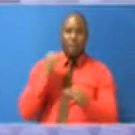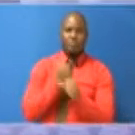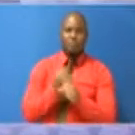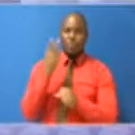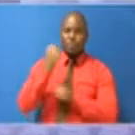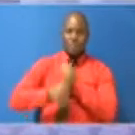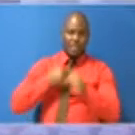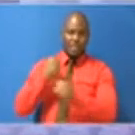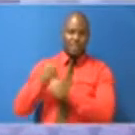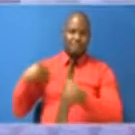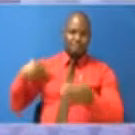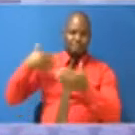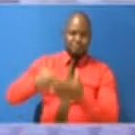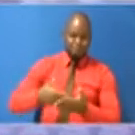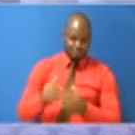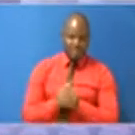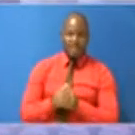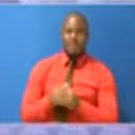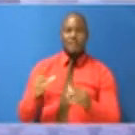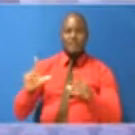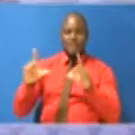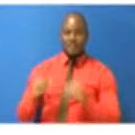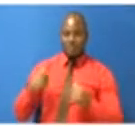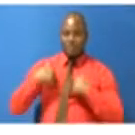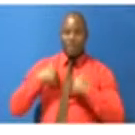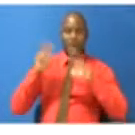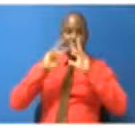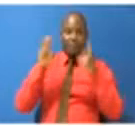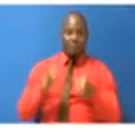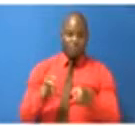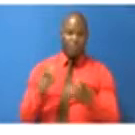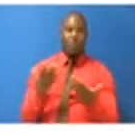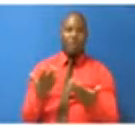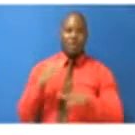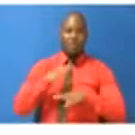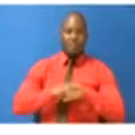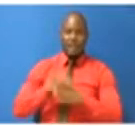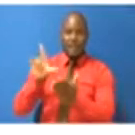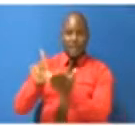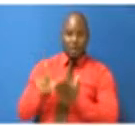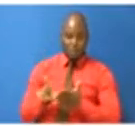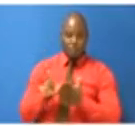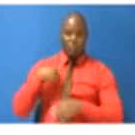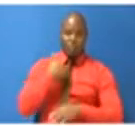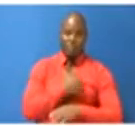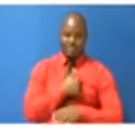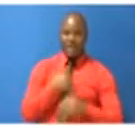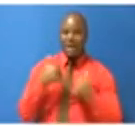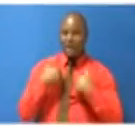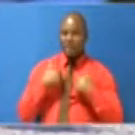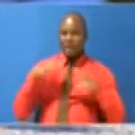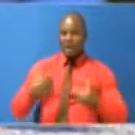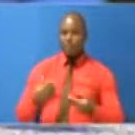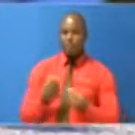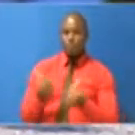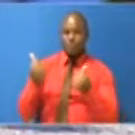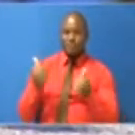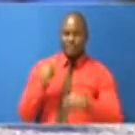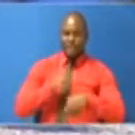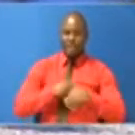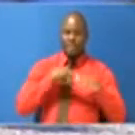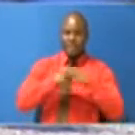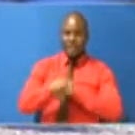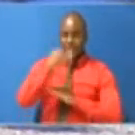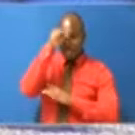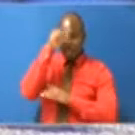20 years in absolutely give us the particulars though on on the issue of the debt that we are in how will we get out once you